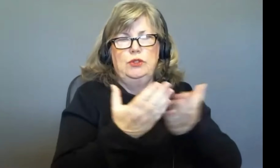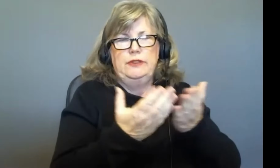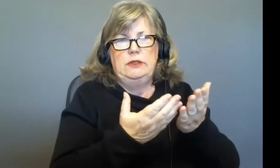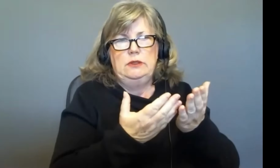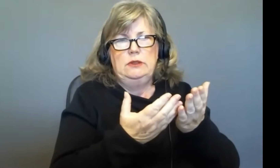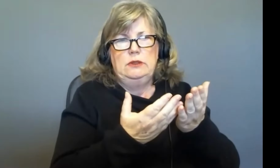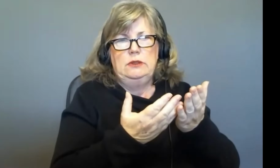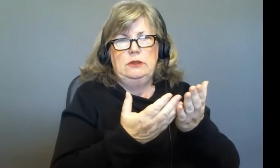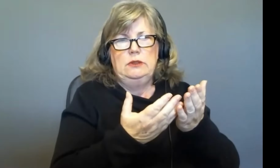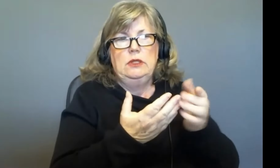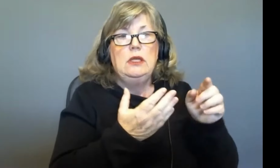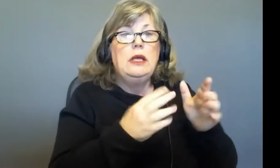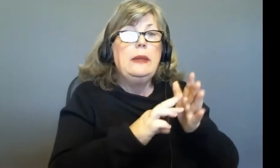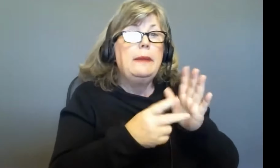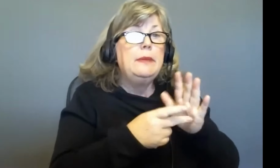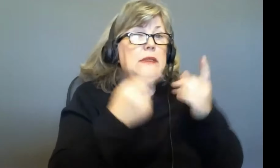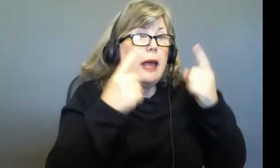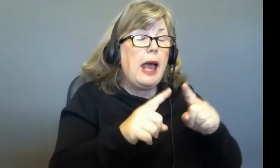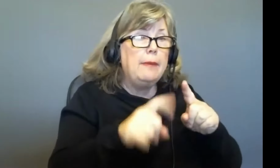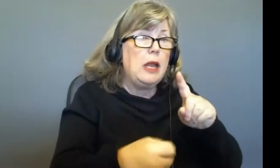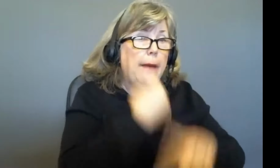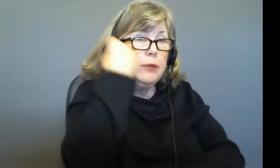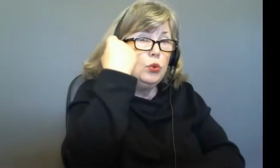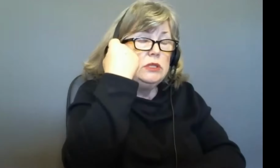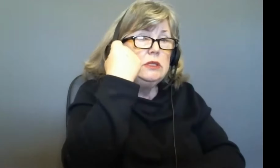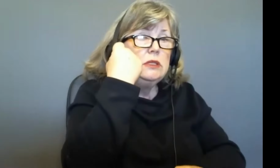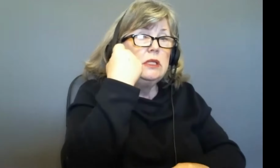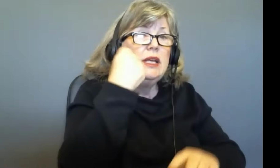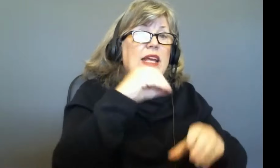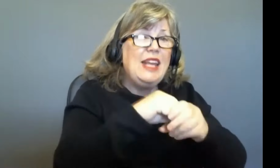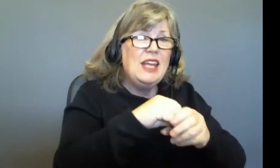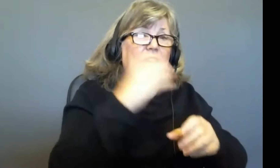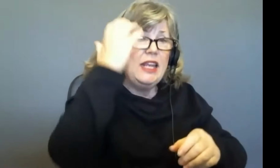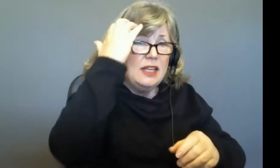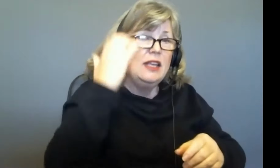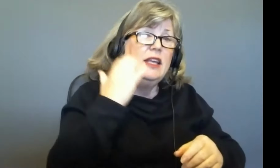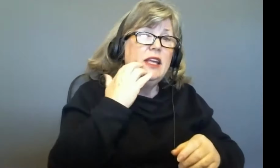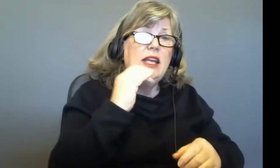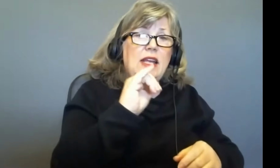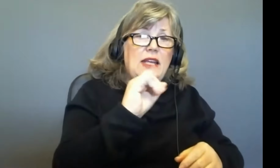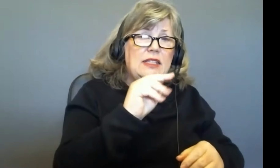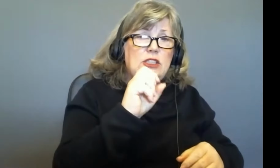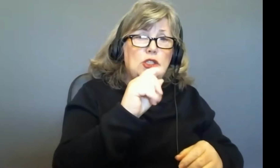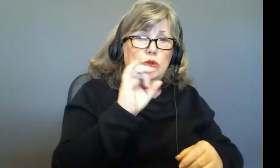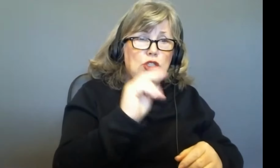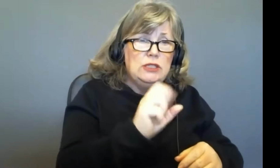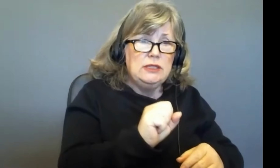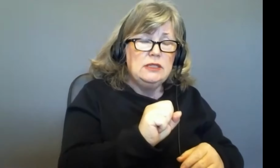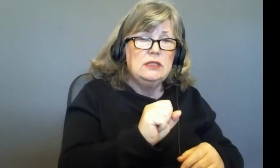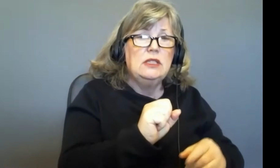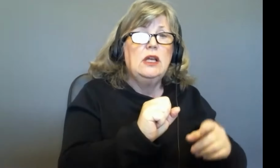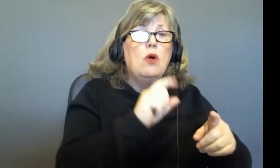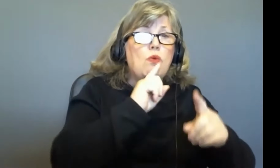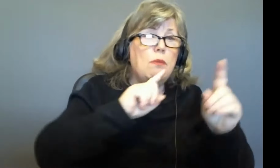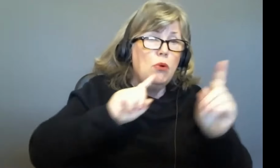the reporting of elder abuse in institutions, and in some provinces, the reporting of elder abuse